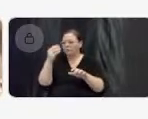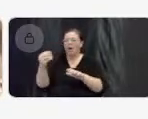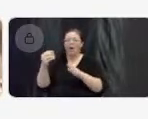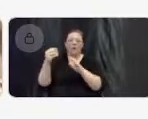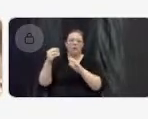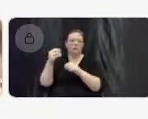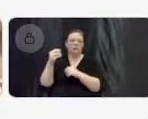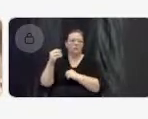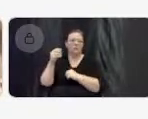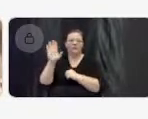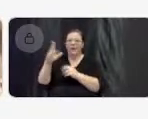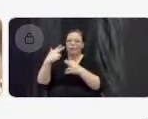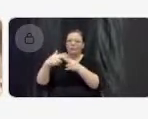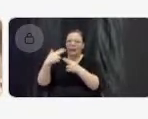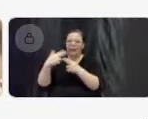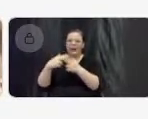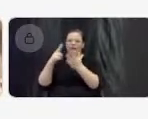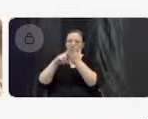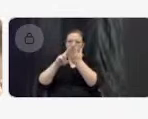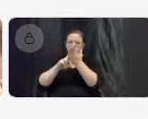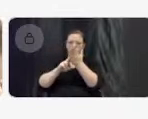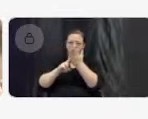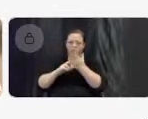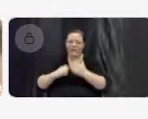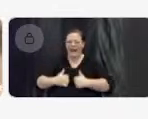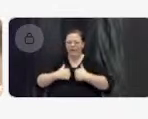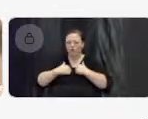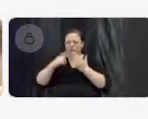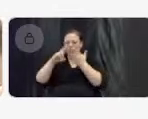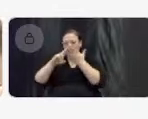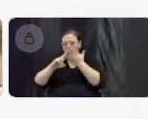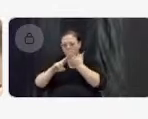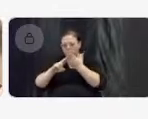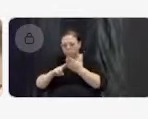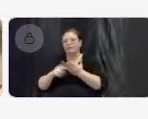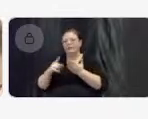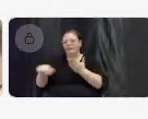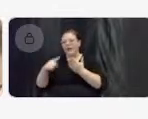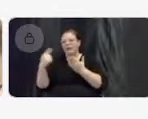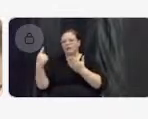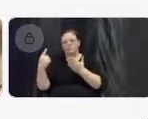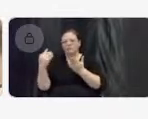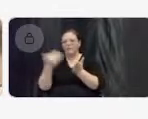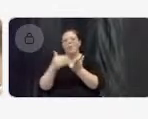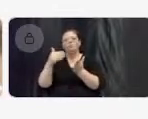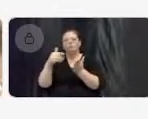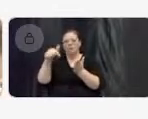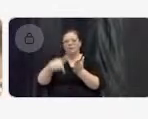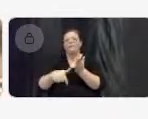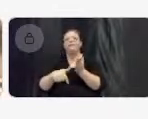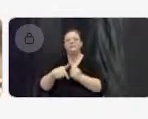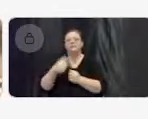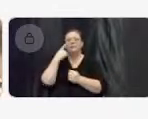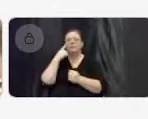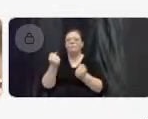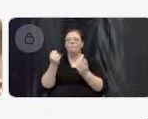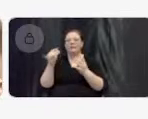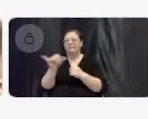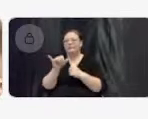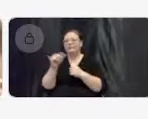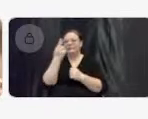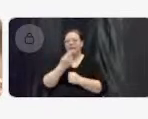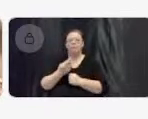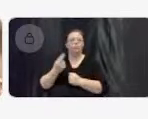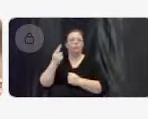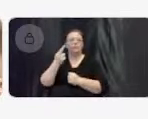their names and addresses in opposition of this for many of the same reasons that